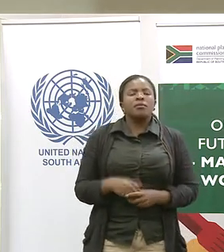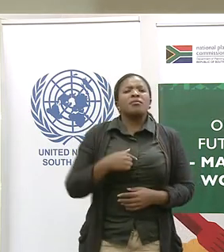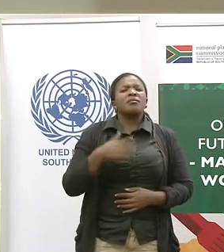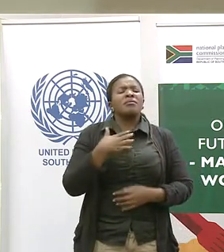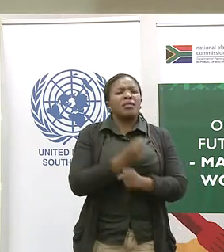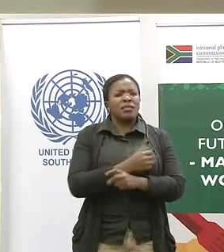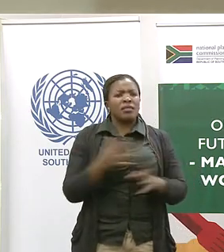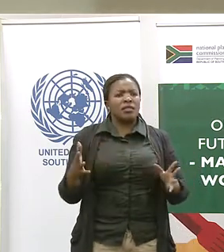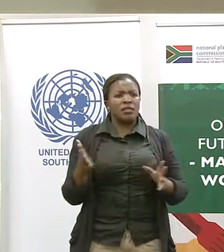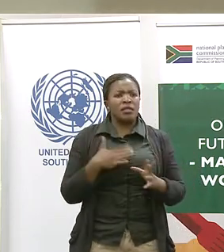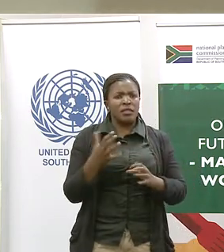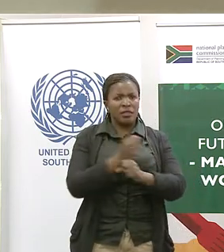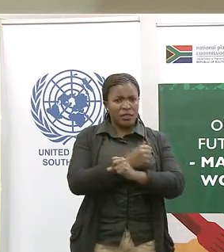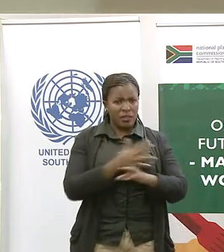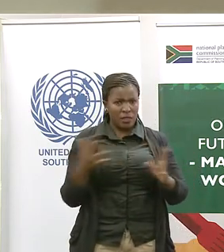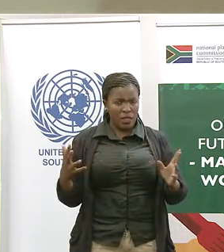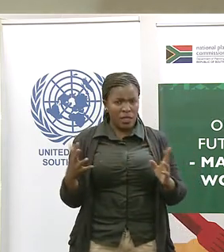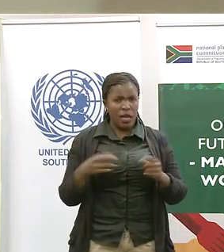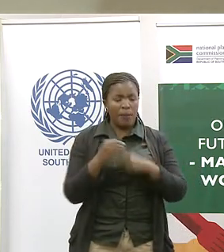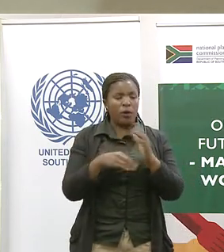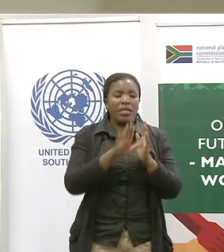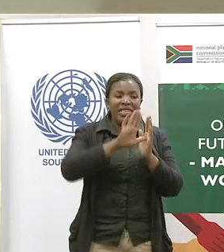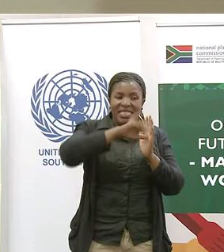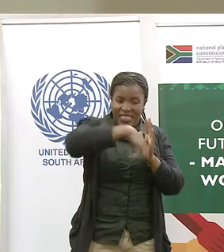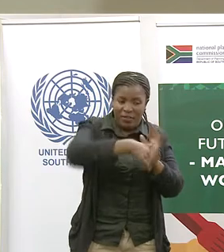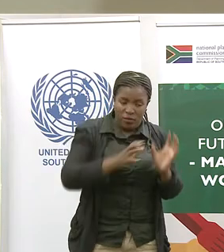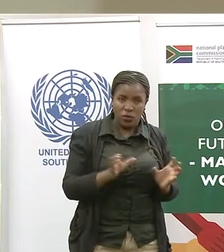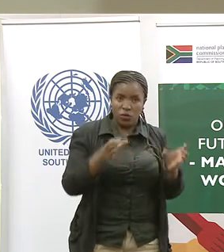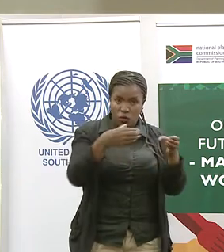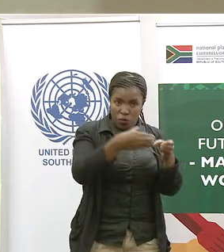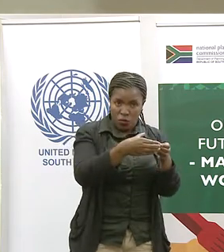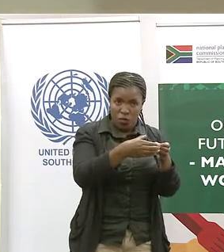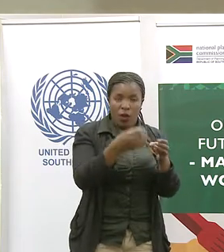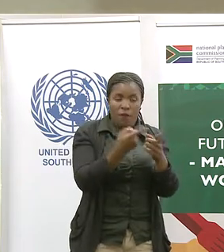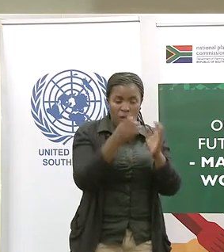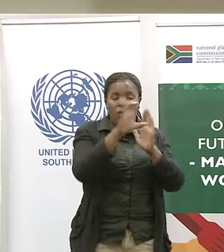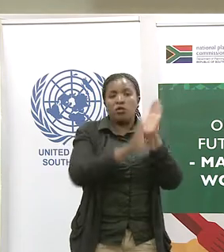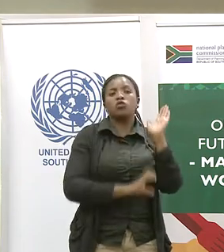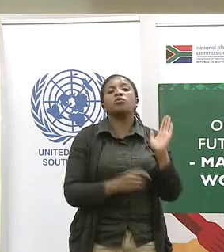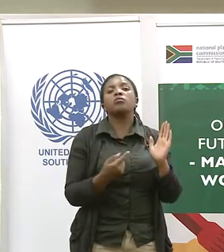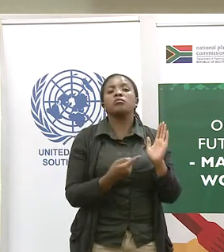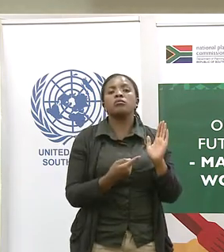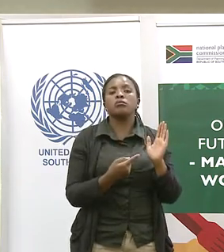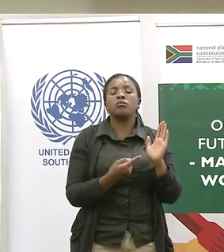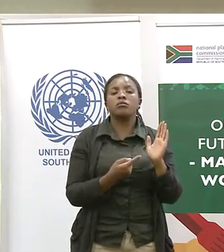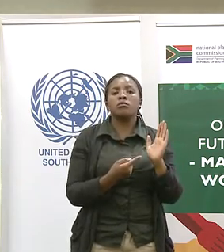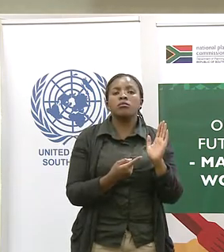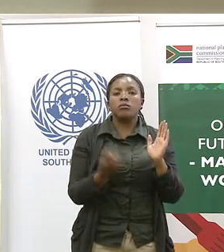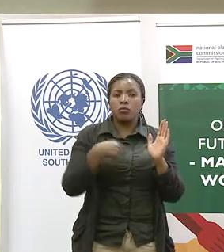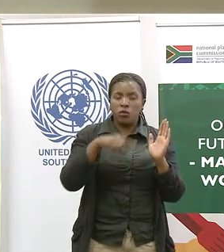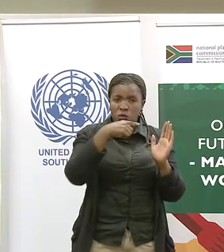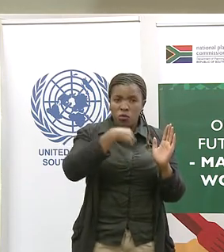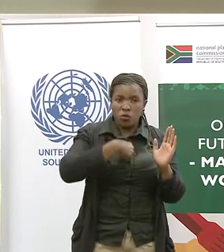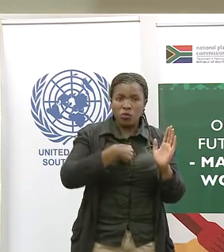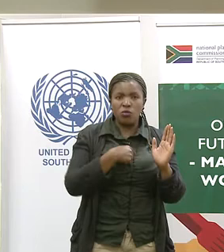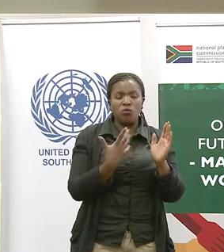with I think that the starting point is really the disability movement in South Africa and our constitution. And we'll go through some